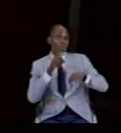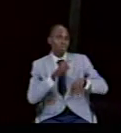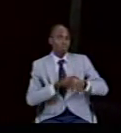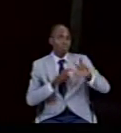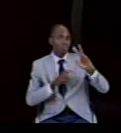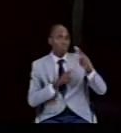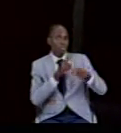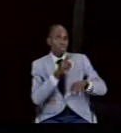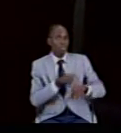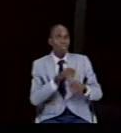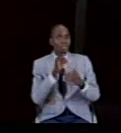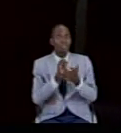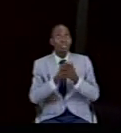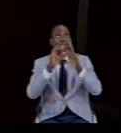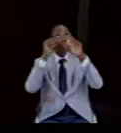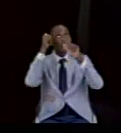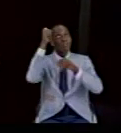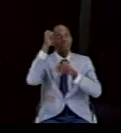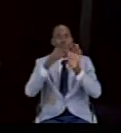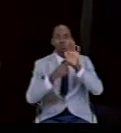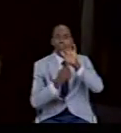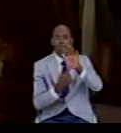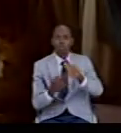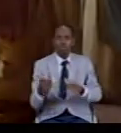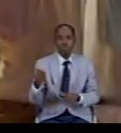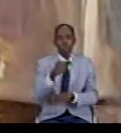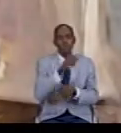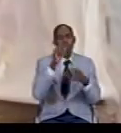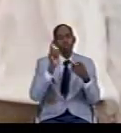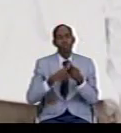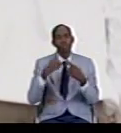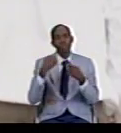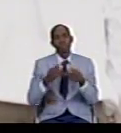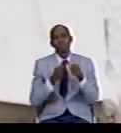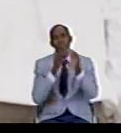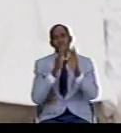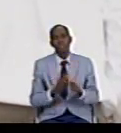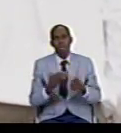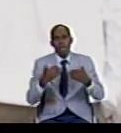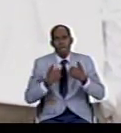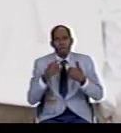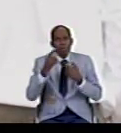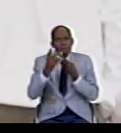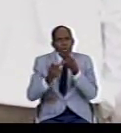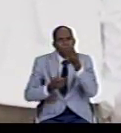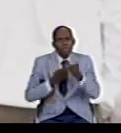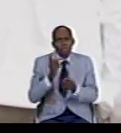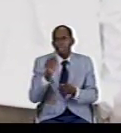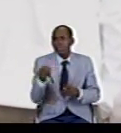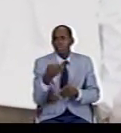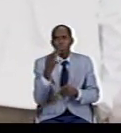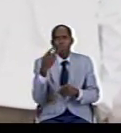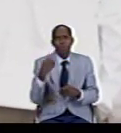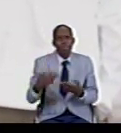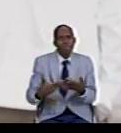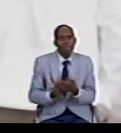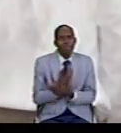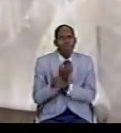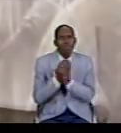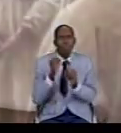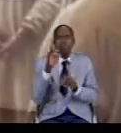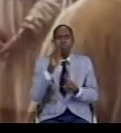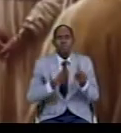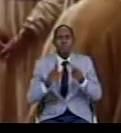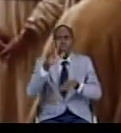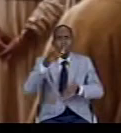Third time that he showed himself unto his disciples. Have you visited any of those converts three times? Look at